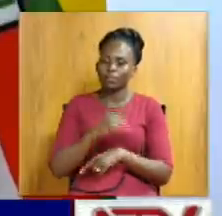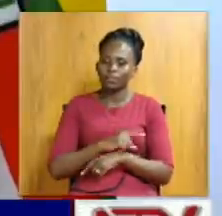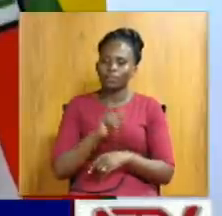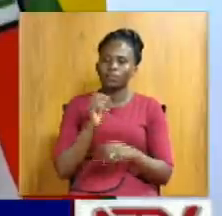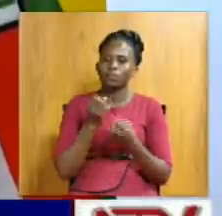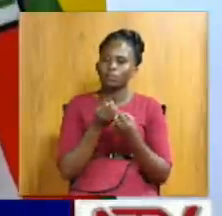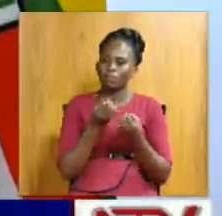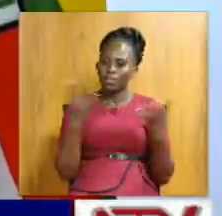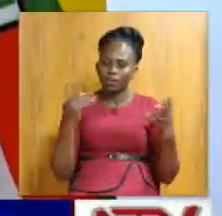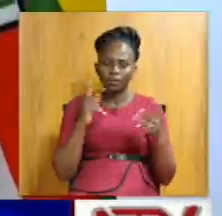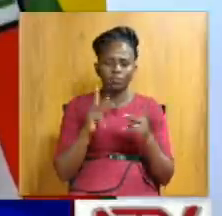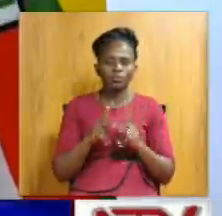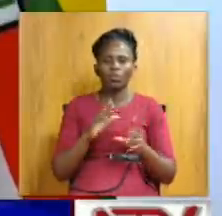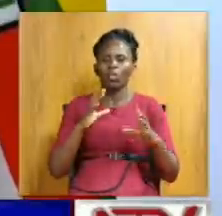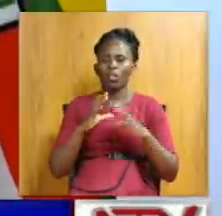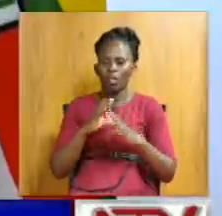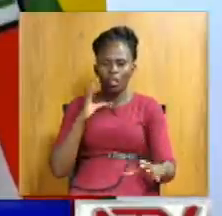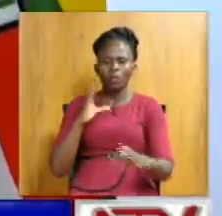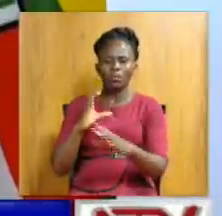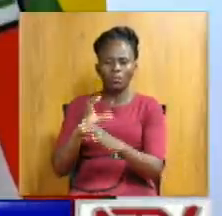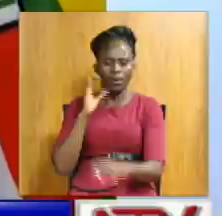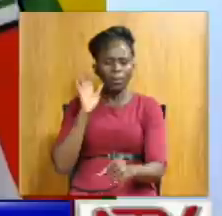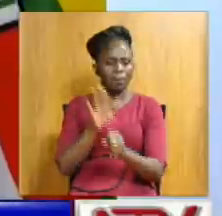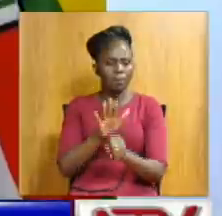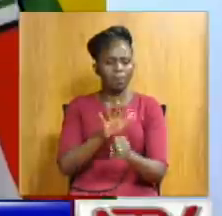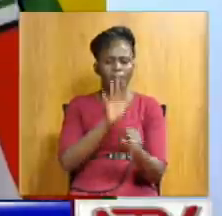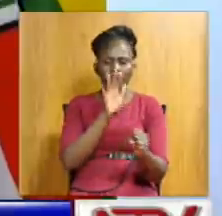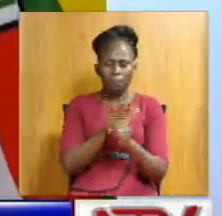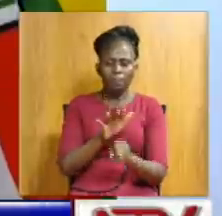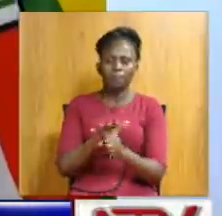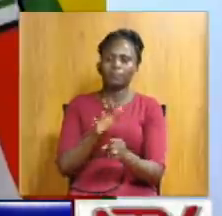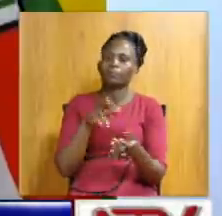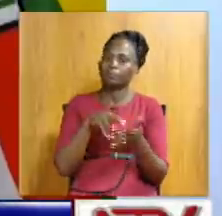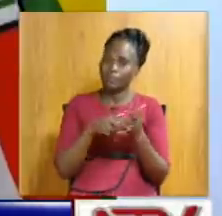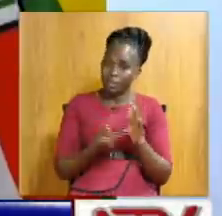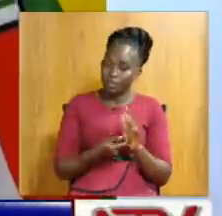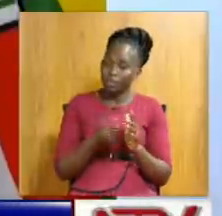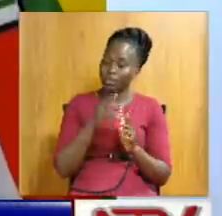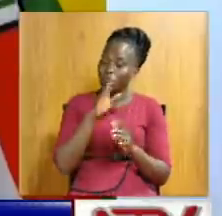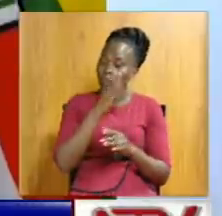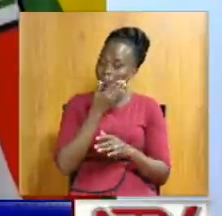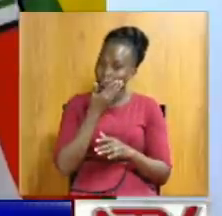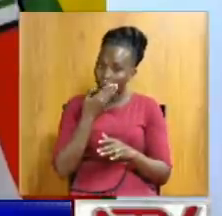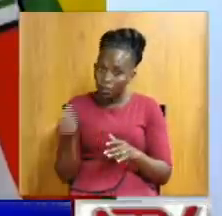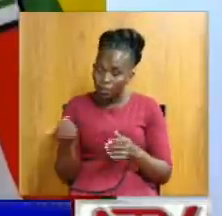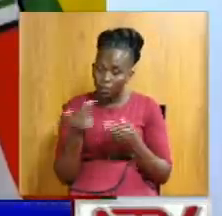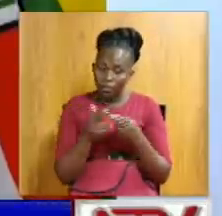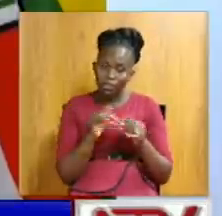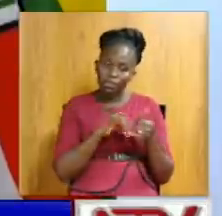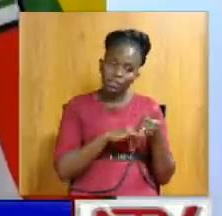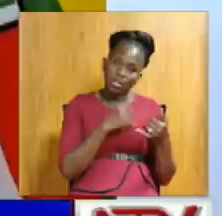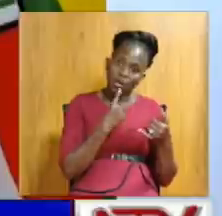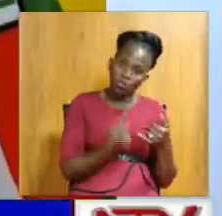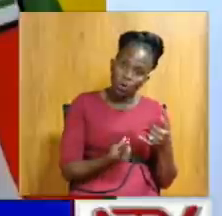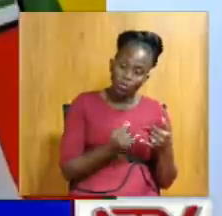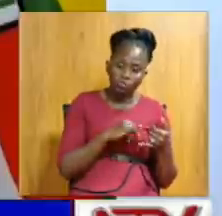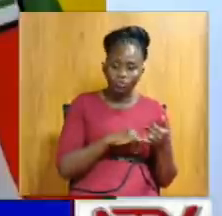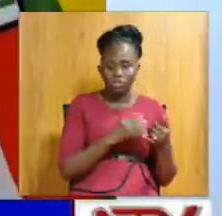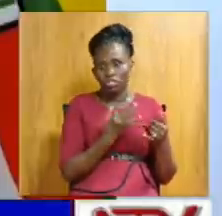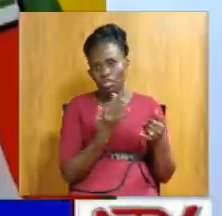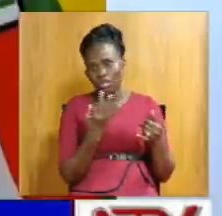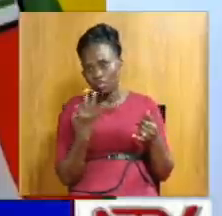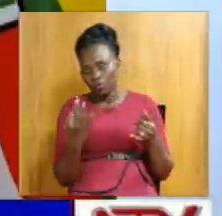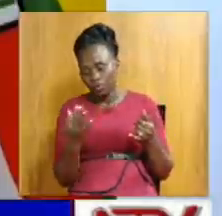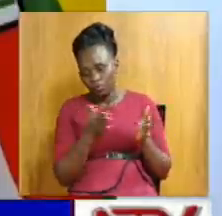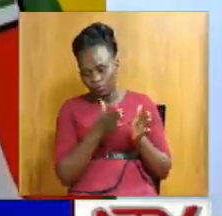congestion in the bus parks and the car parks. It may be wiser to start with S1 to S3 for some